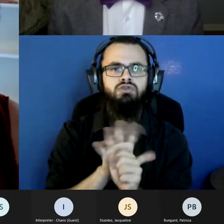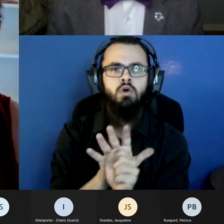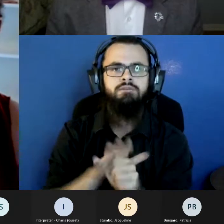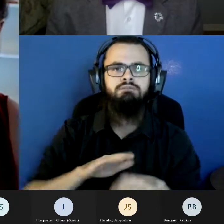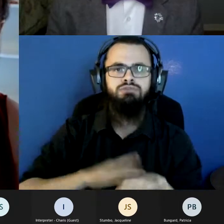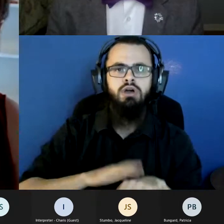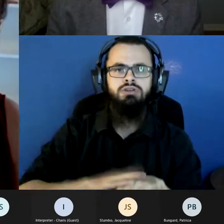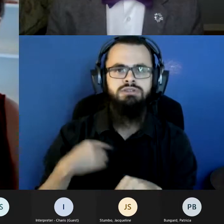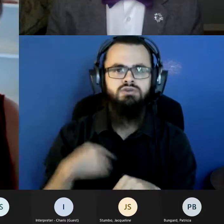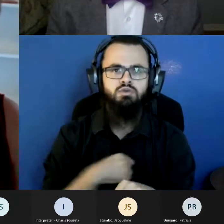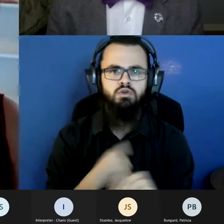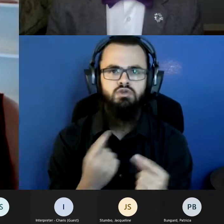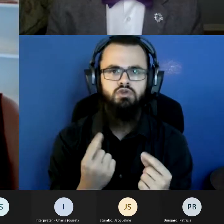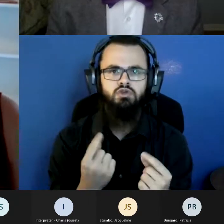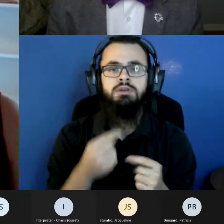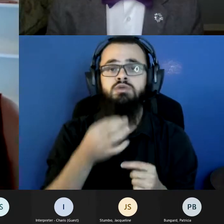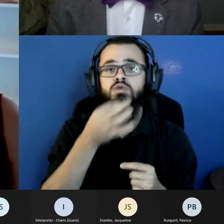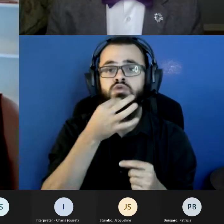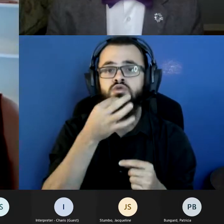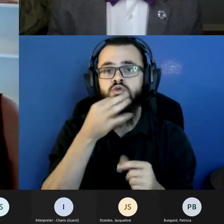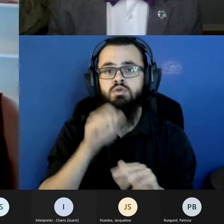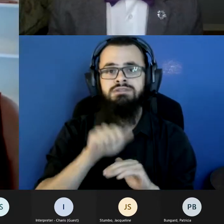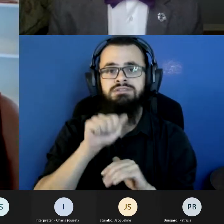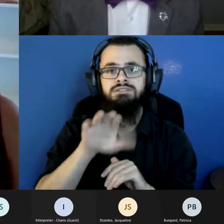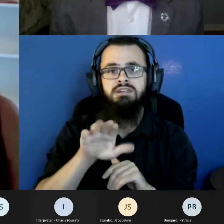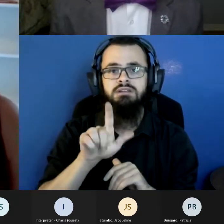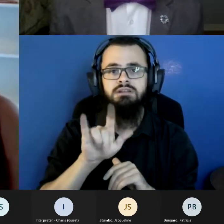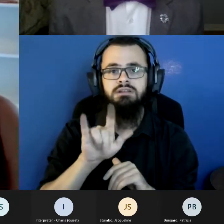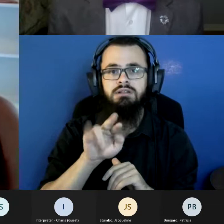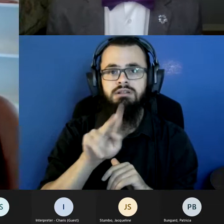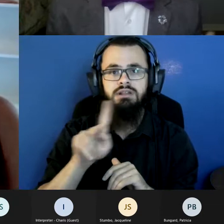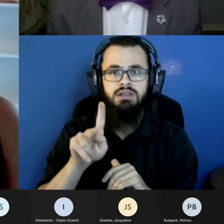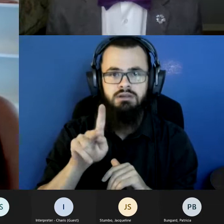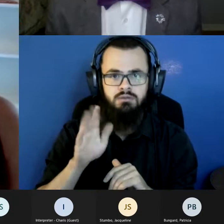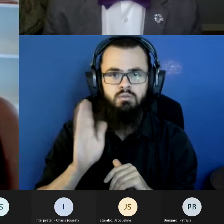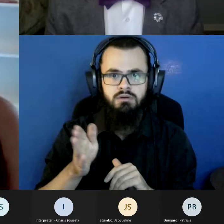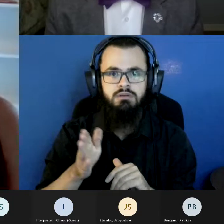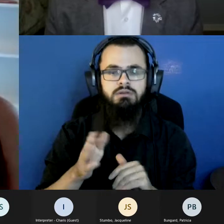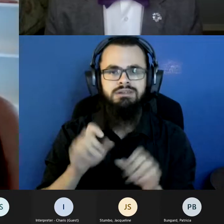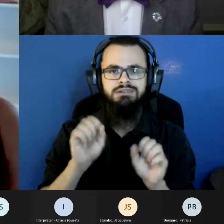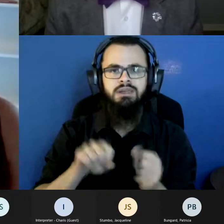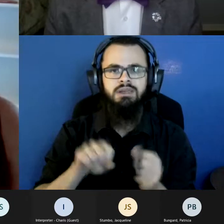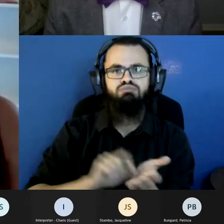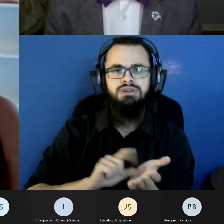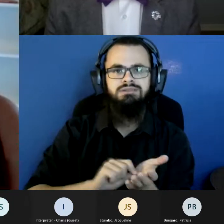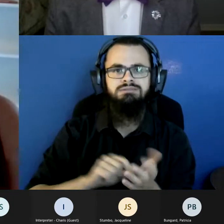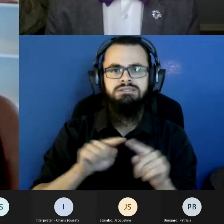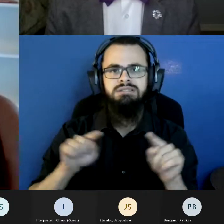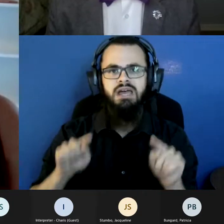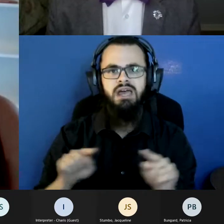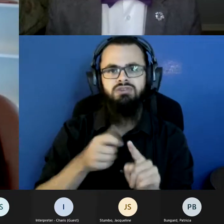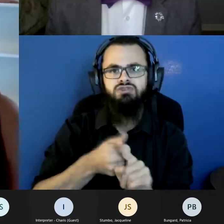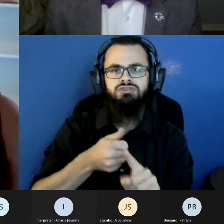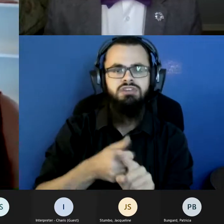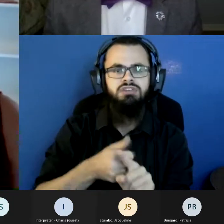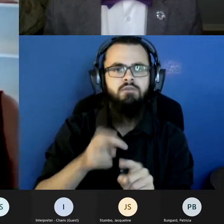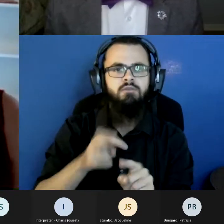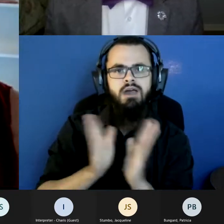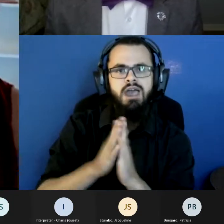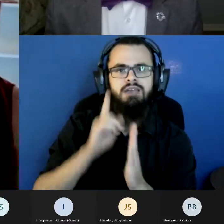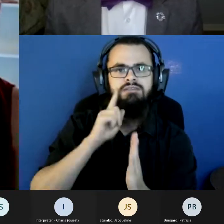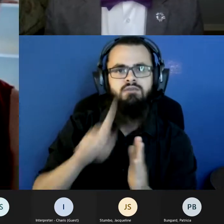that we'll get in the chat here so that folks can access with that signage pre-made that's available to faculty and